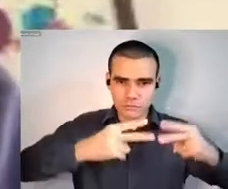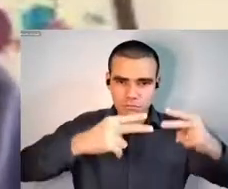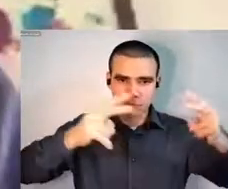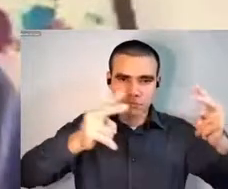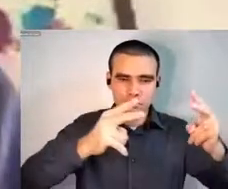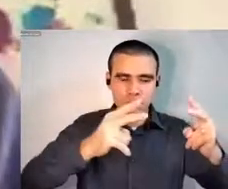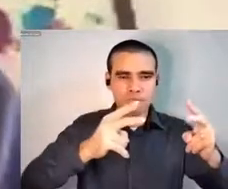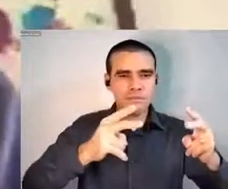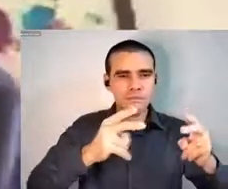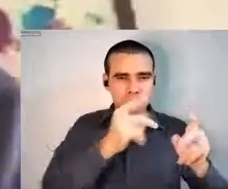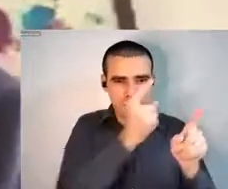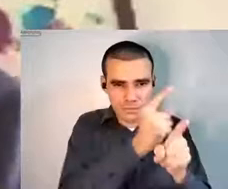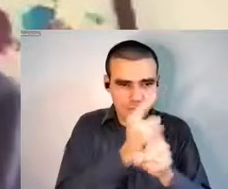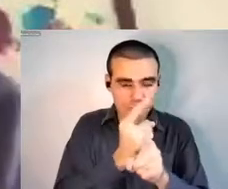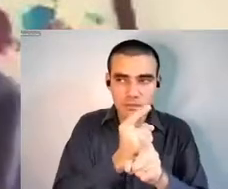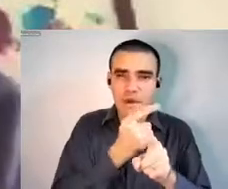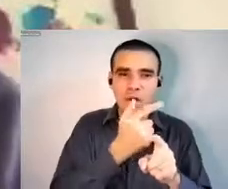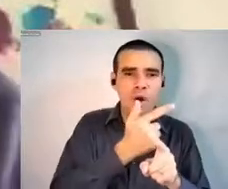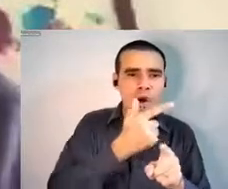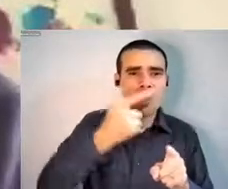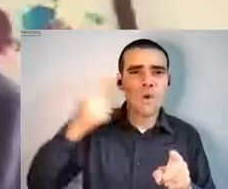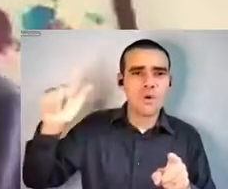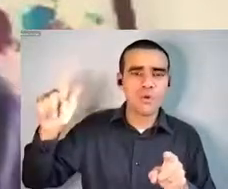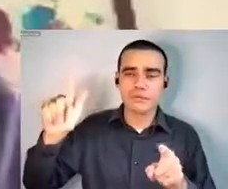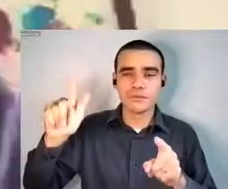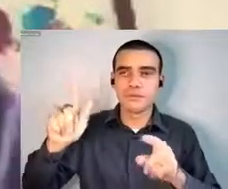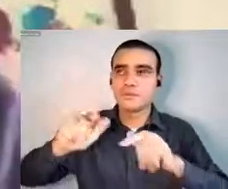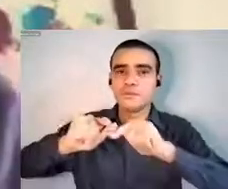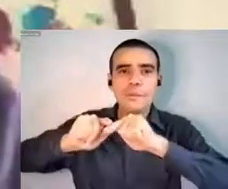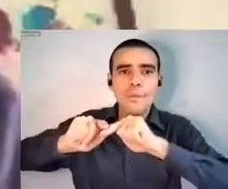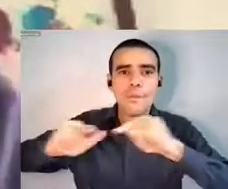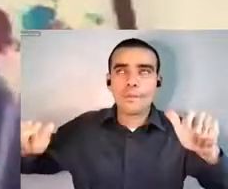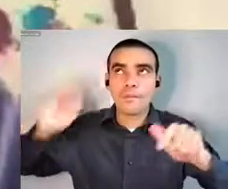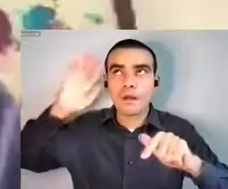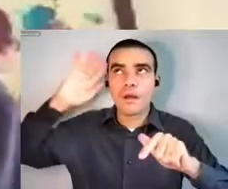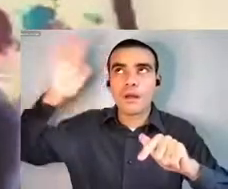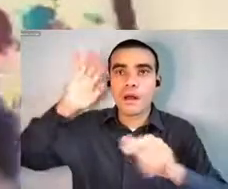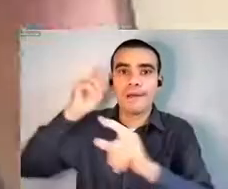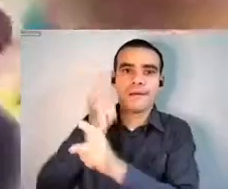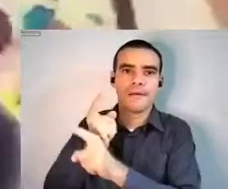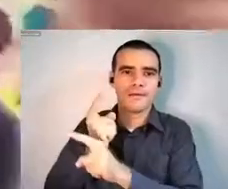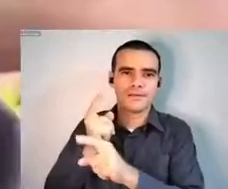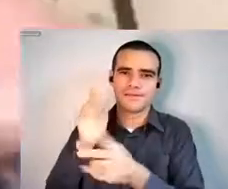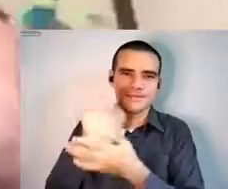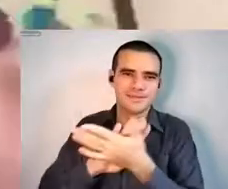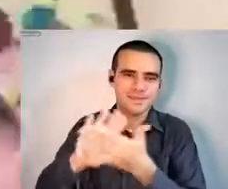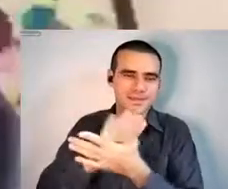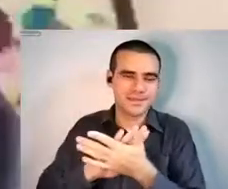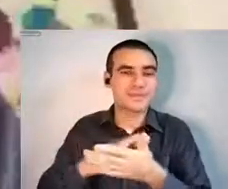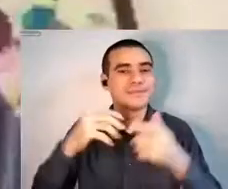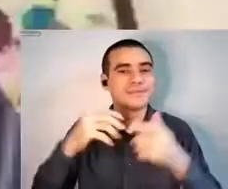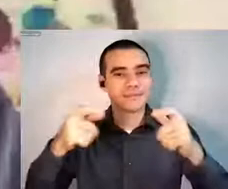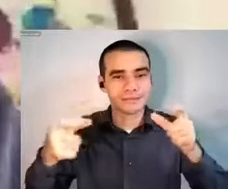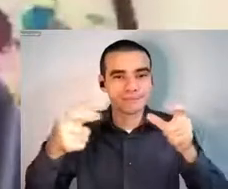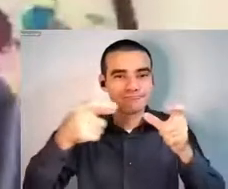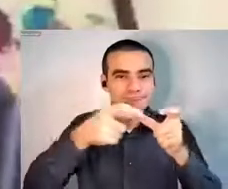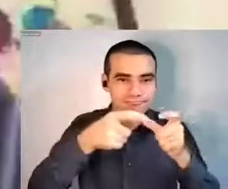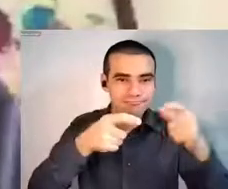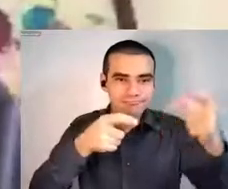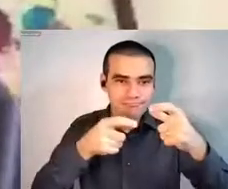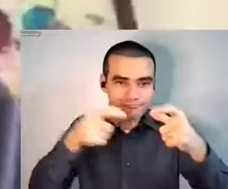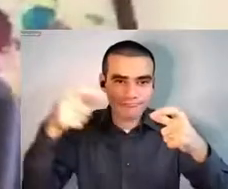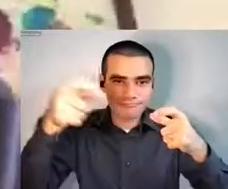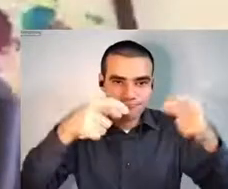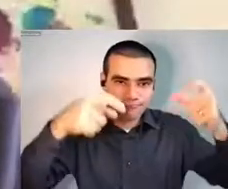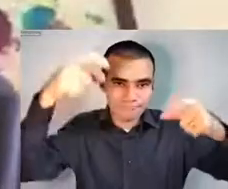discovery, very rarely some people discover things out of nothing just because they imagine. Usually they combine